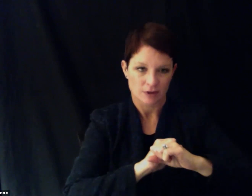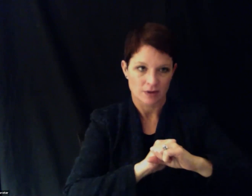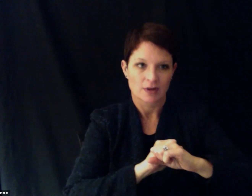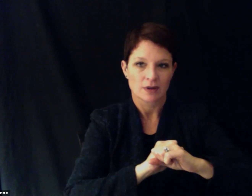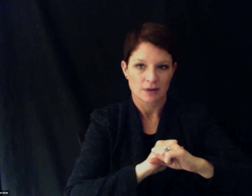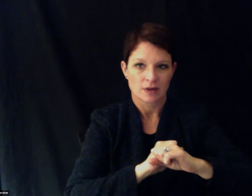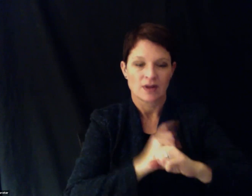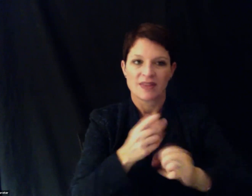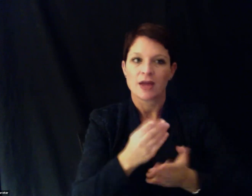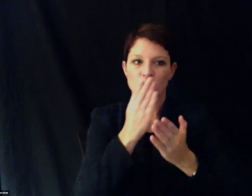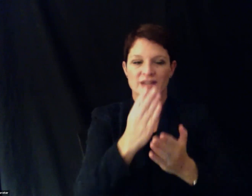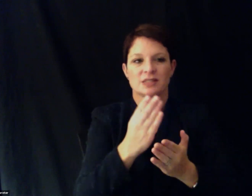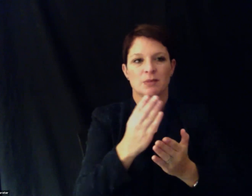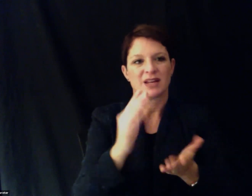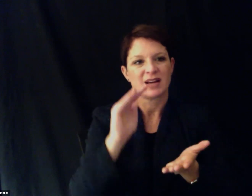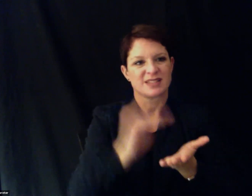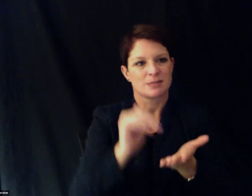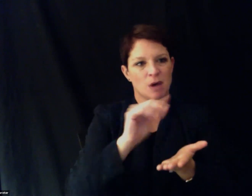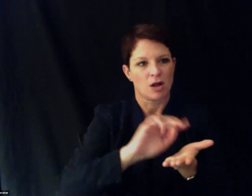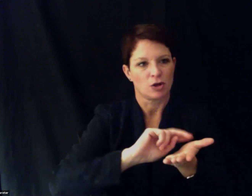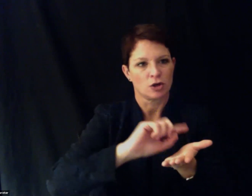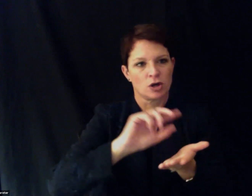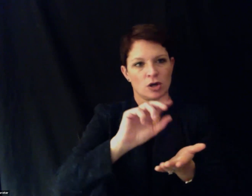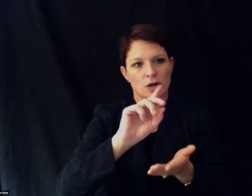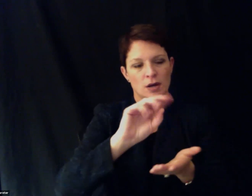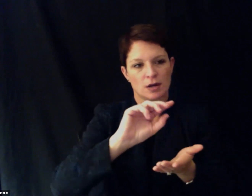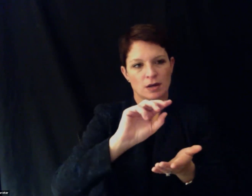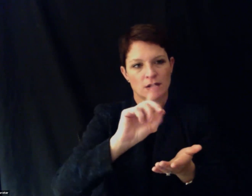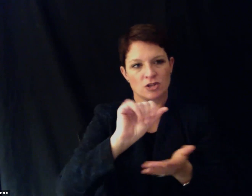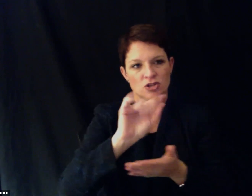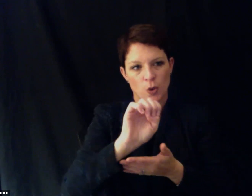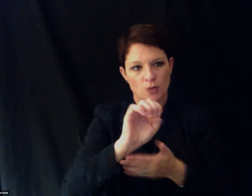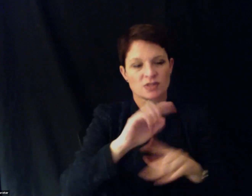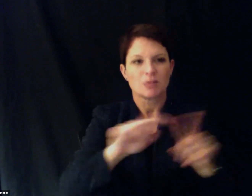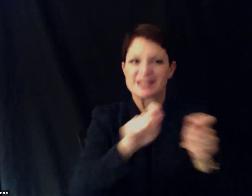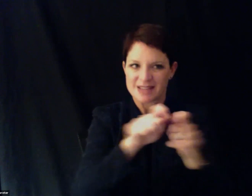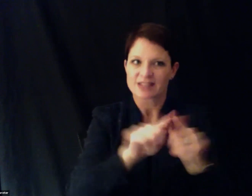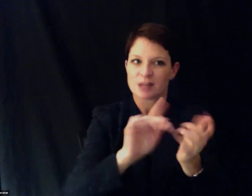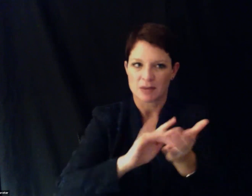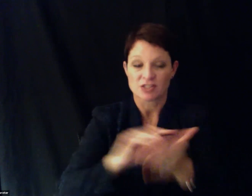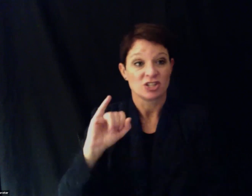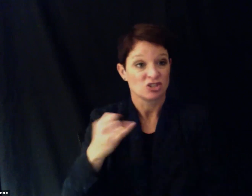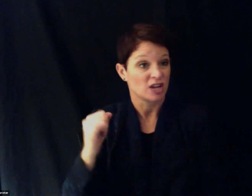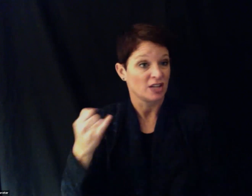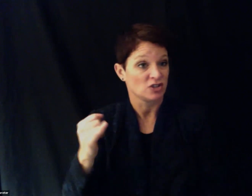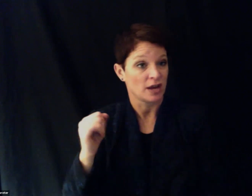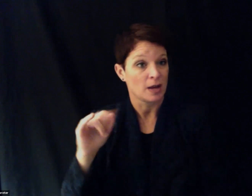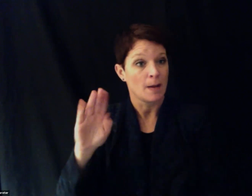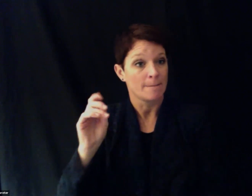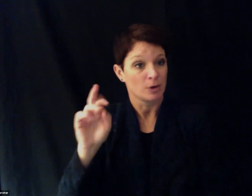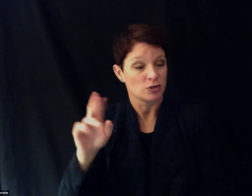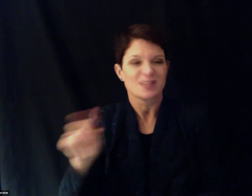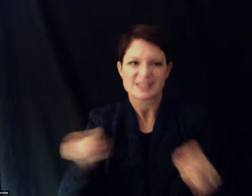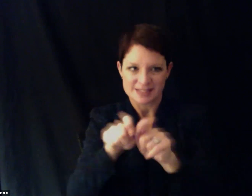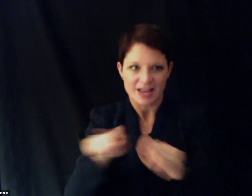So they recommended a smaller dose, but it's the exact same vaccine in a smaller dose. And the J&J booster is the exact same vaccine